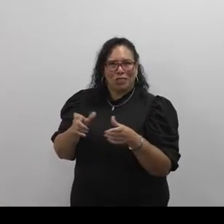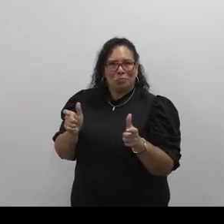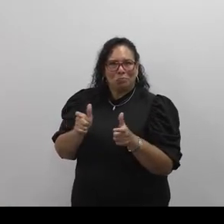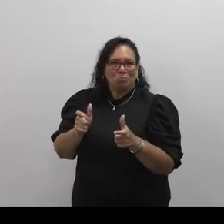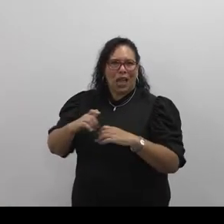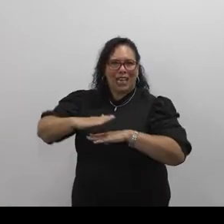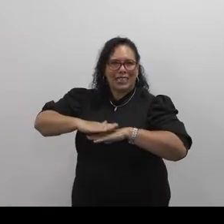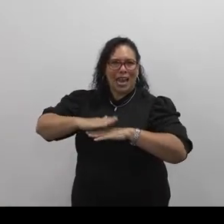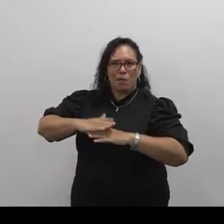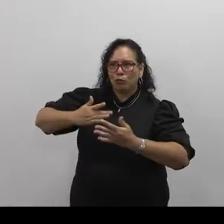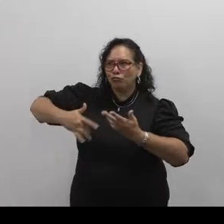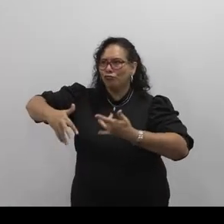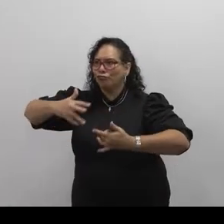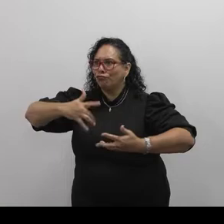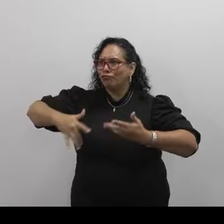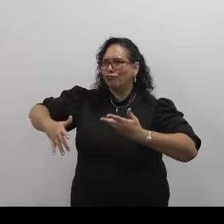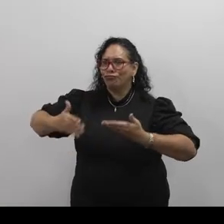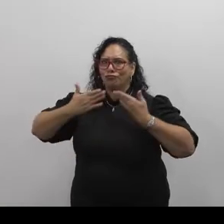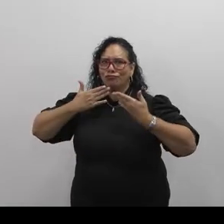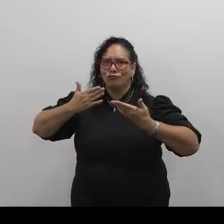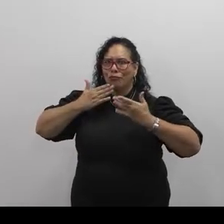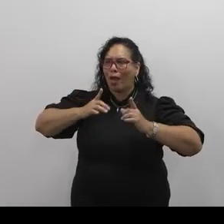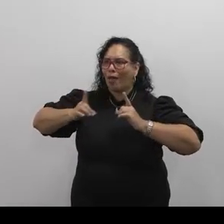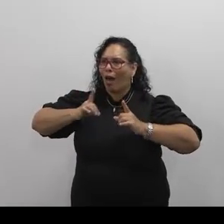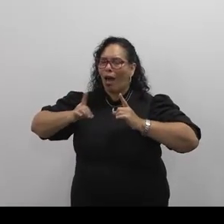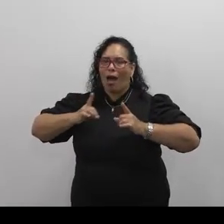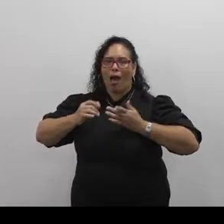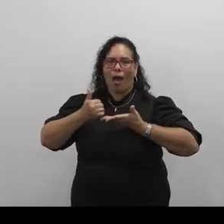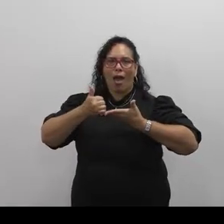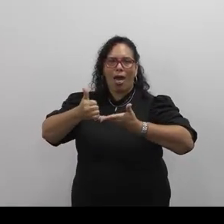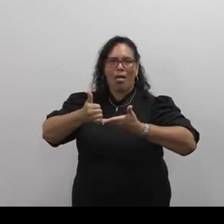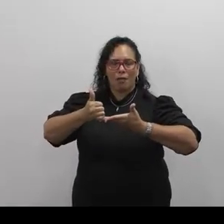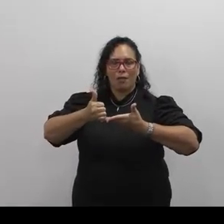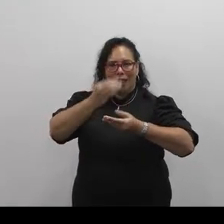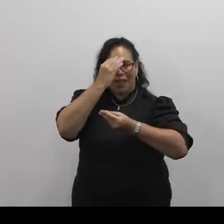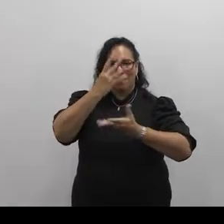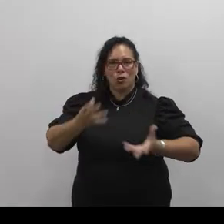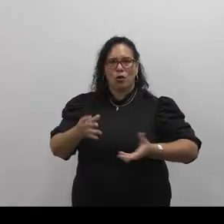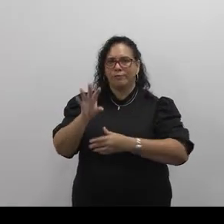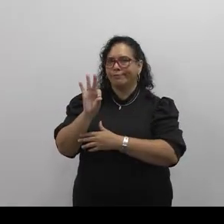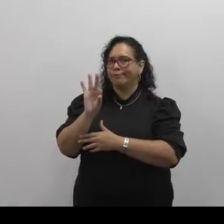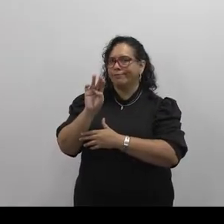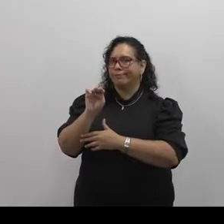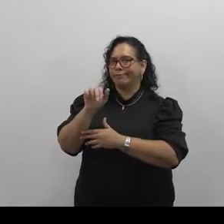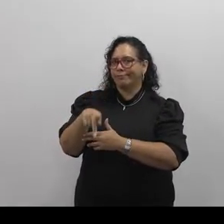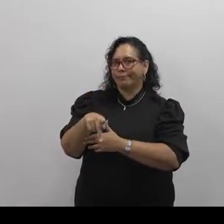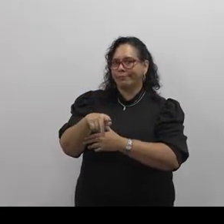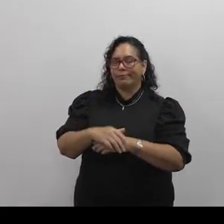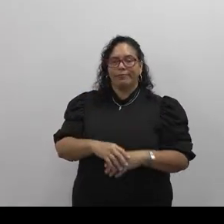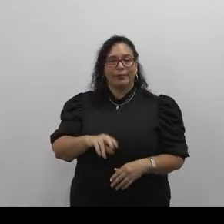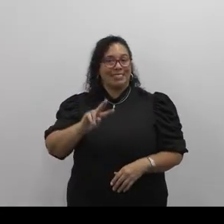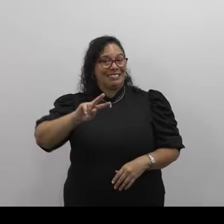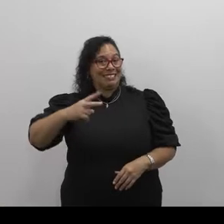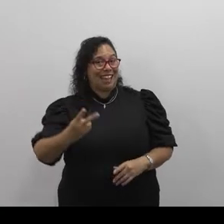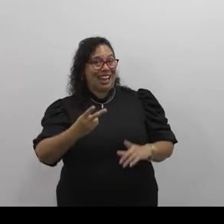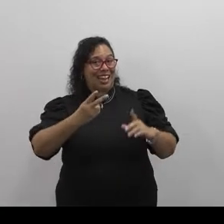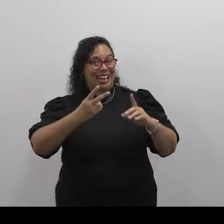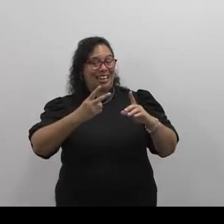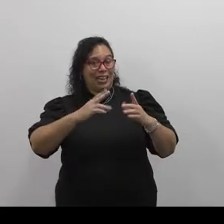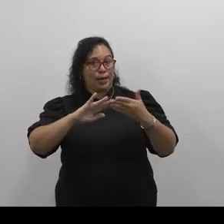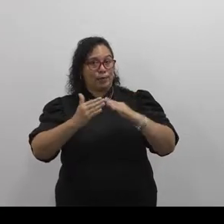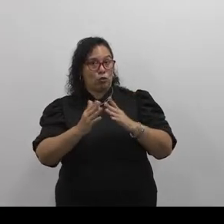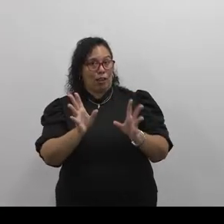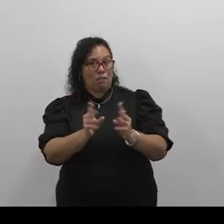and engaged in very meaningful dialogue that also helped inform this master plan. The second community forum, heavily